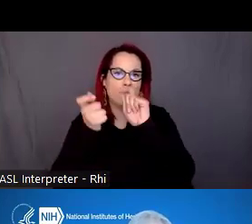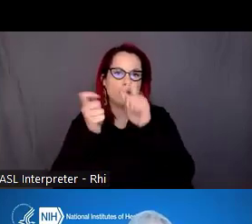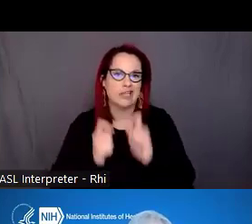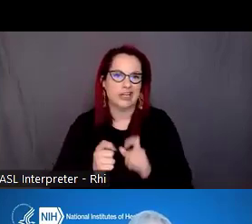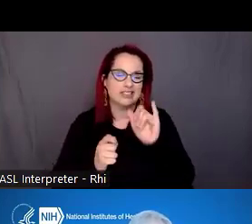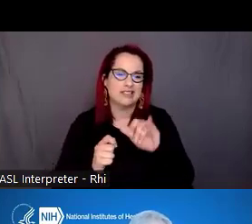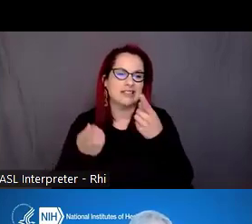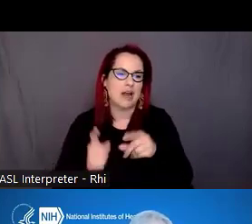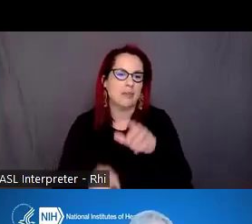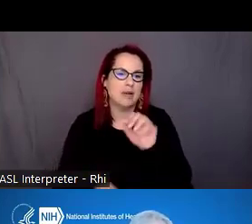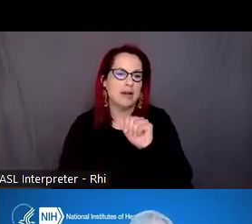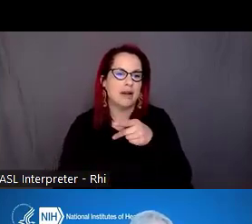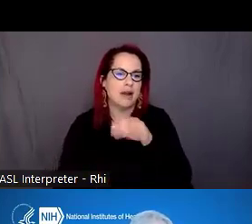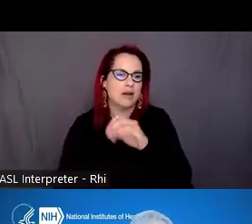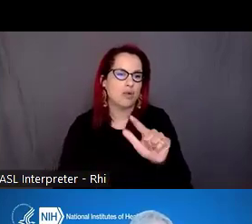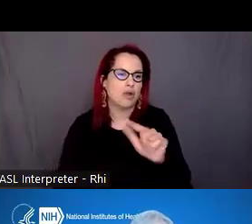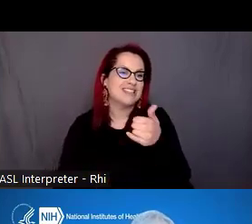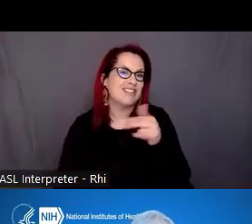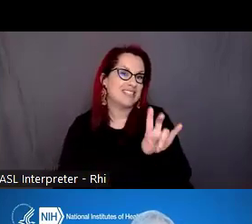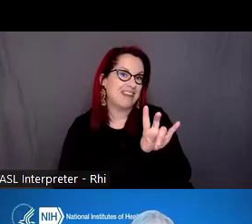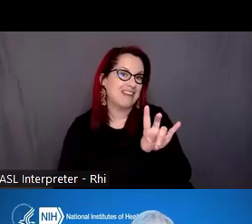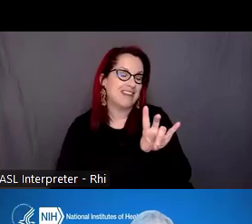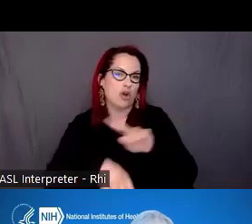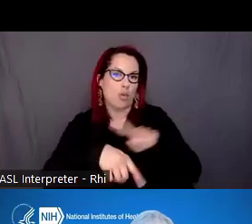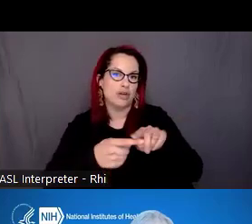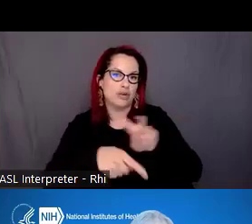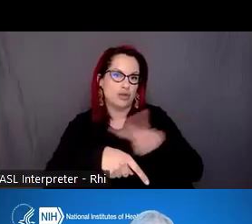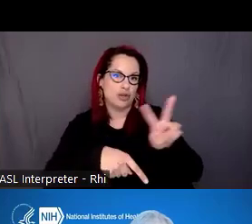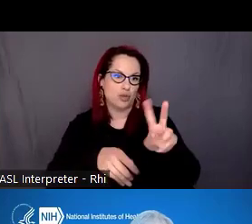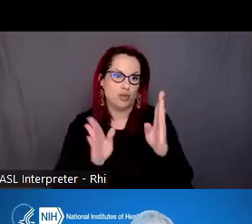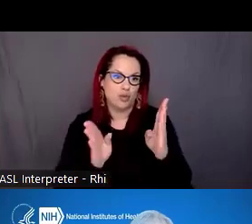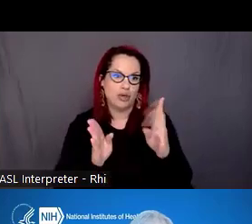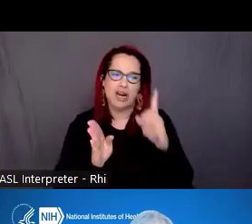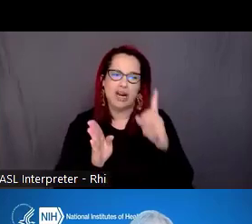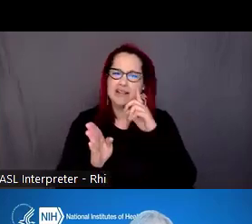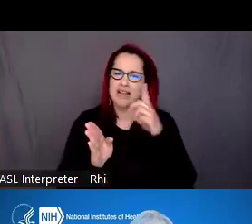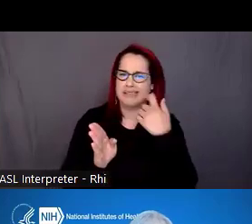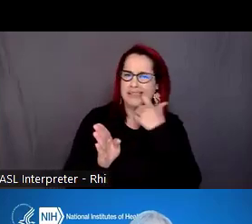to 2. And I think that guide notice actually just got published yesterday.